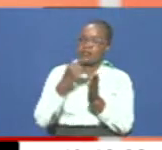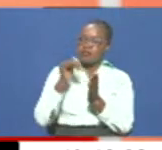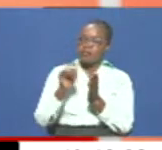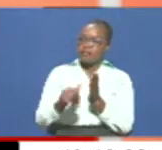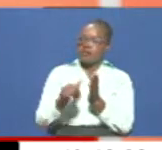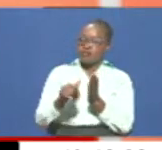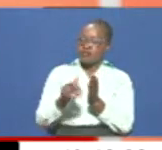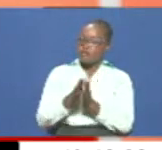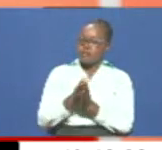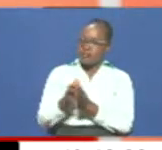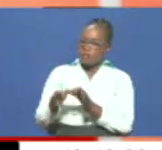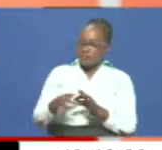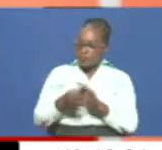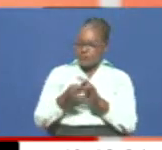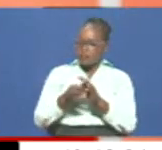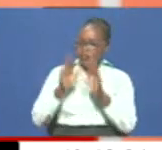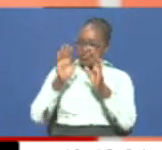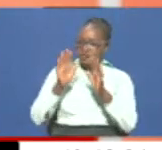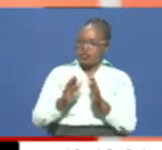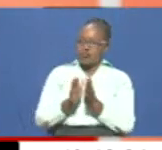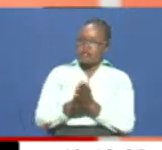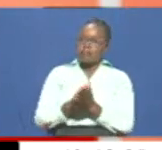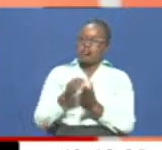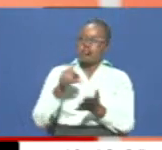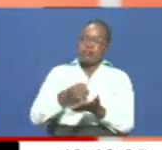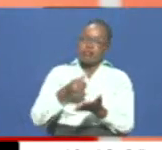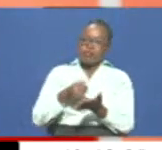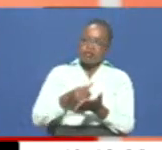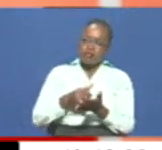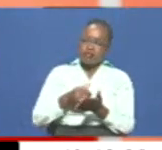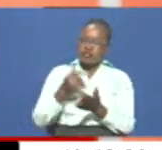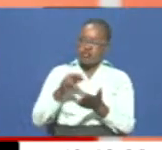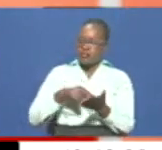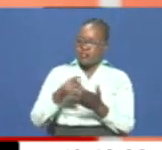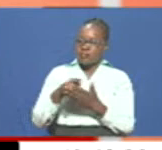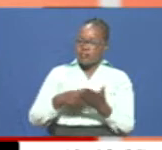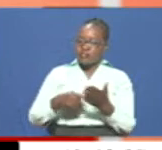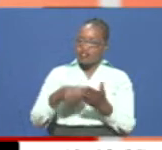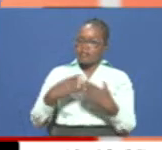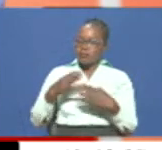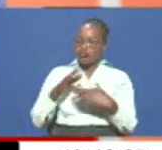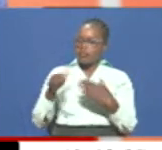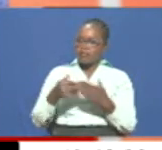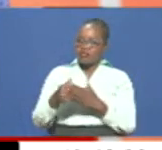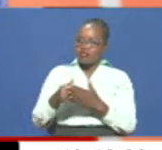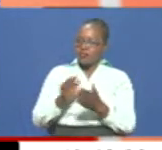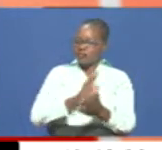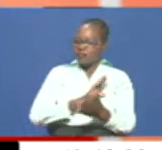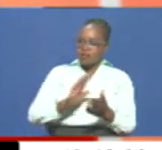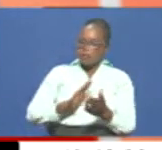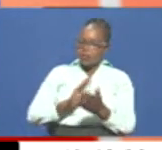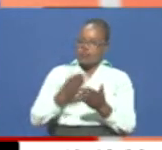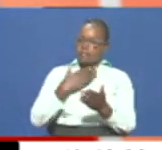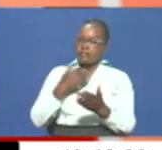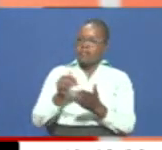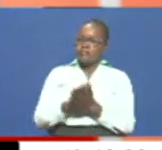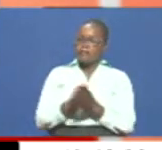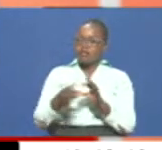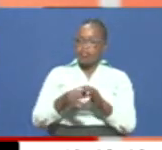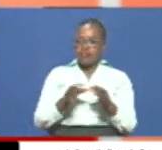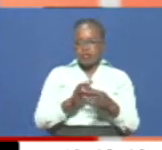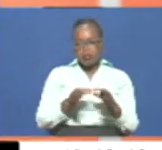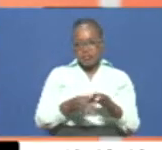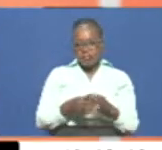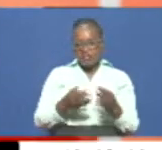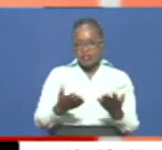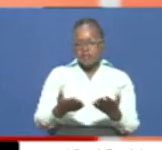And last but not least is inclusivity. Inclusivity just means we want everybody on board. And like the Olympics, where we have the para